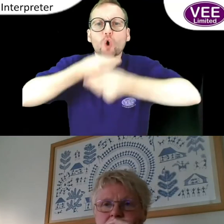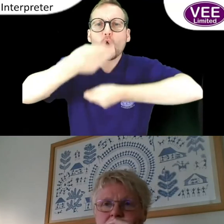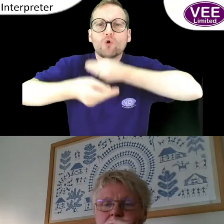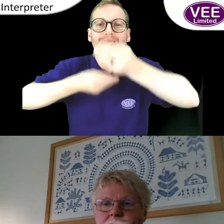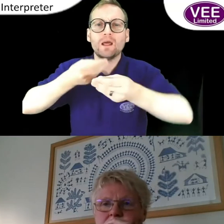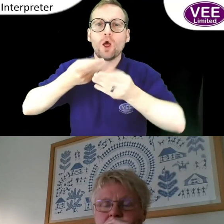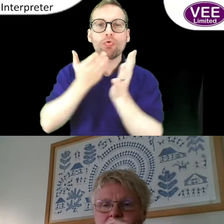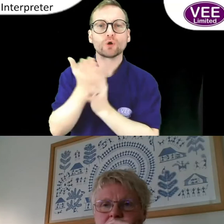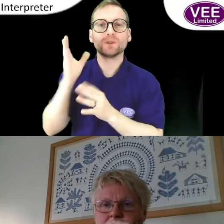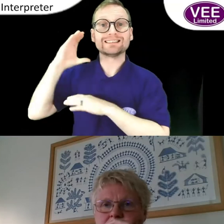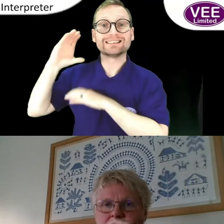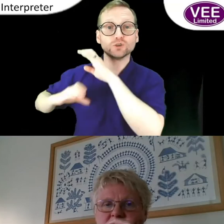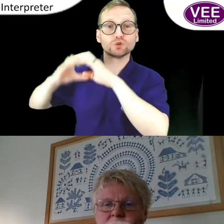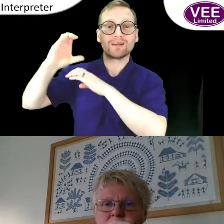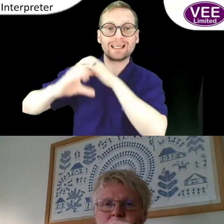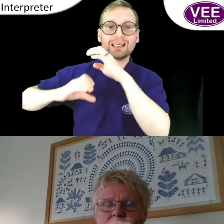centuries and continents.